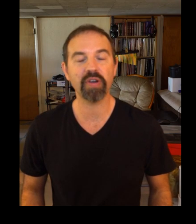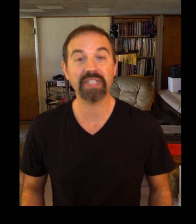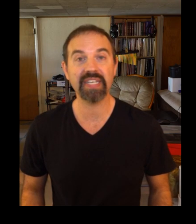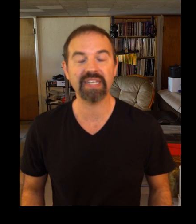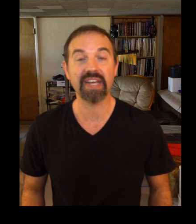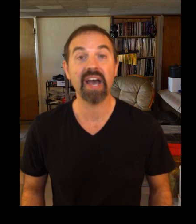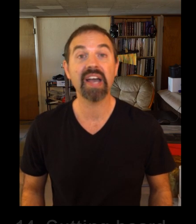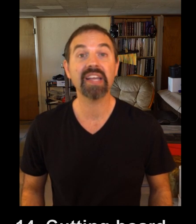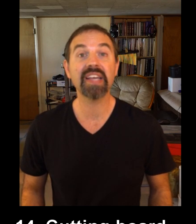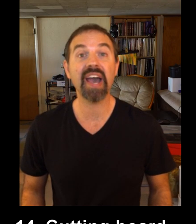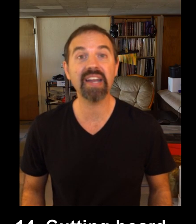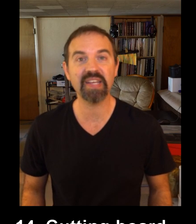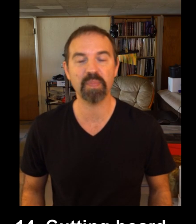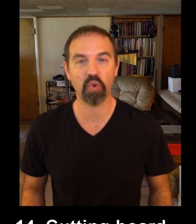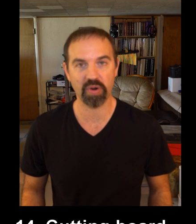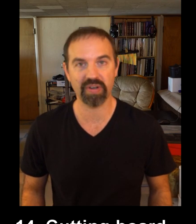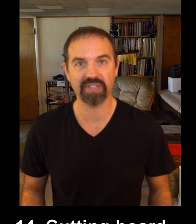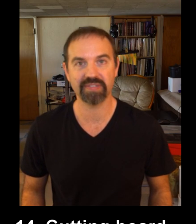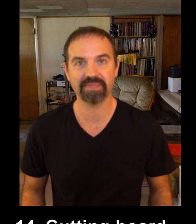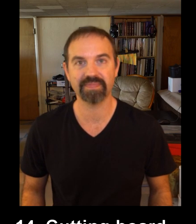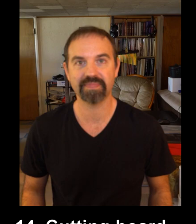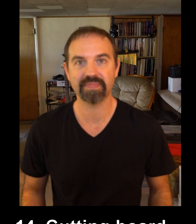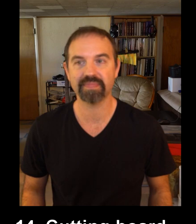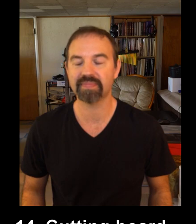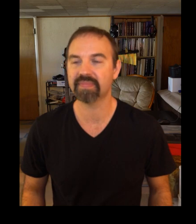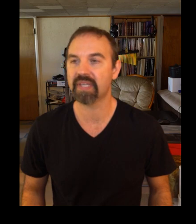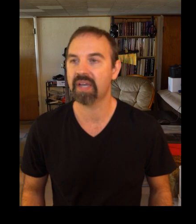Number 14, cutting board.